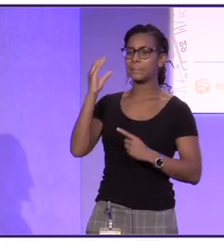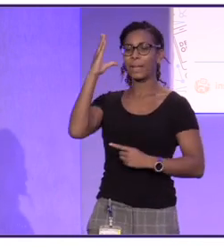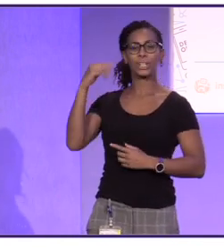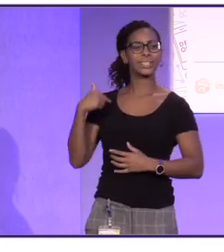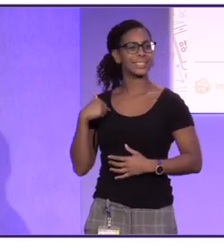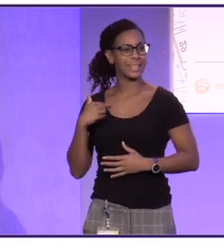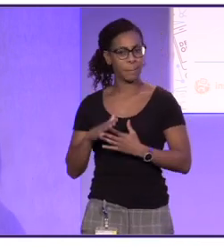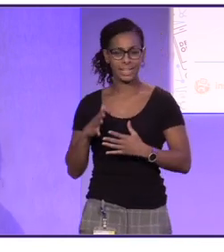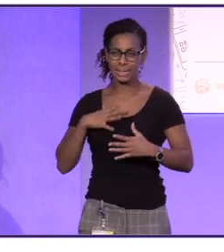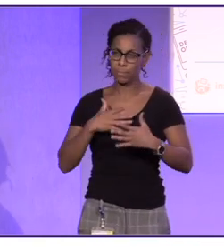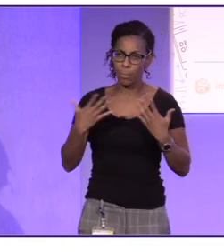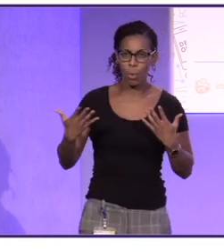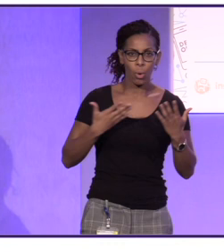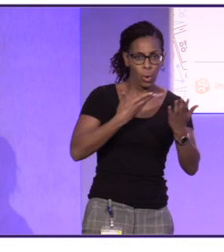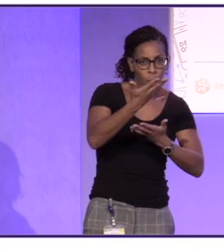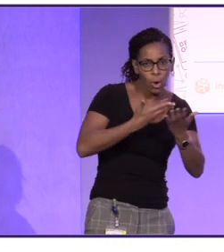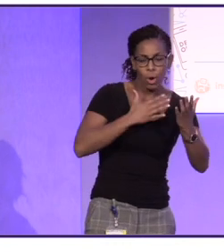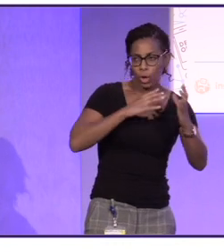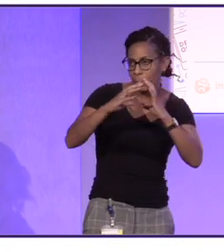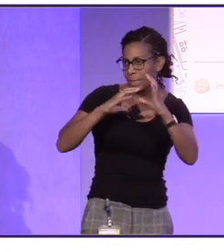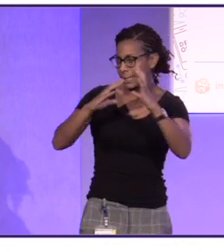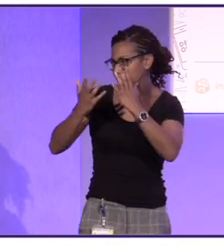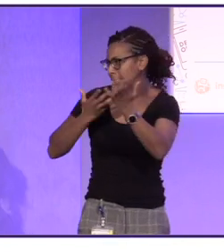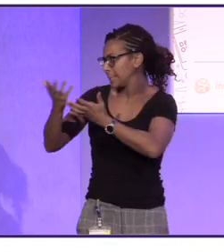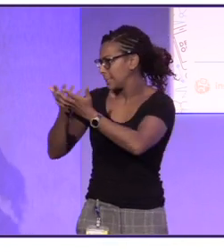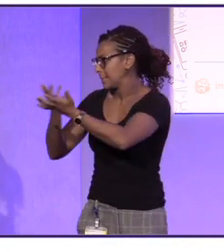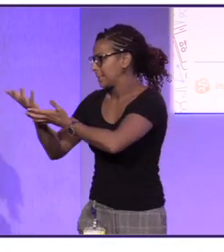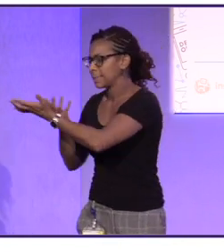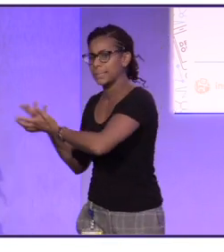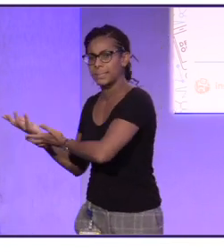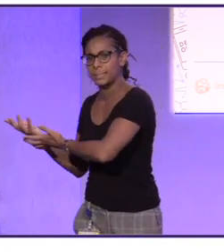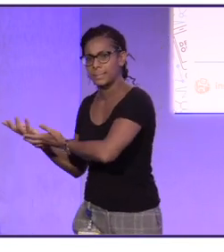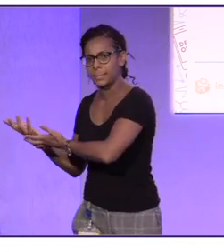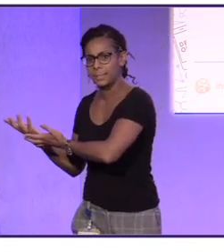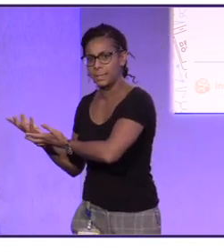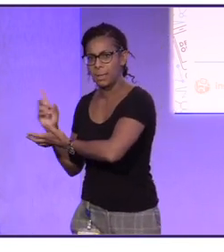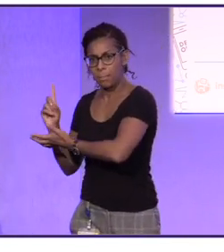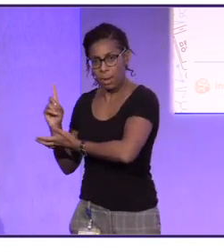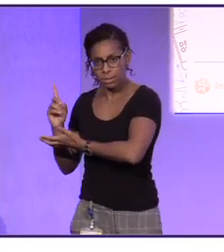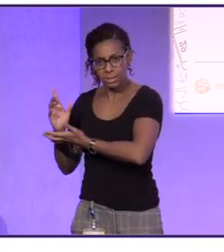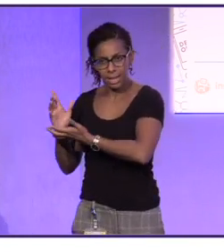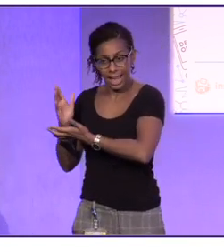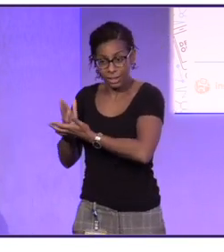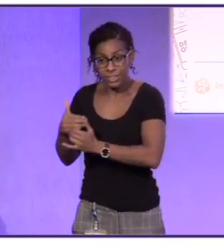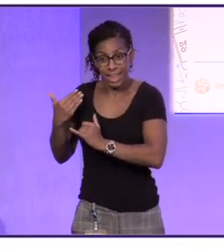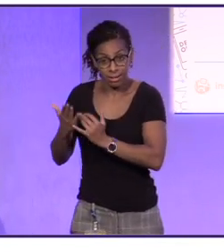need for communication. It does not, unfortunately, create more communication.